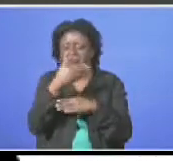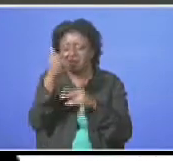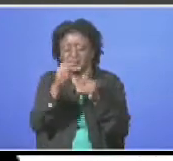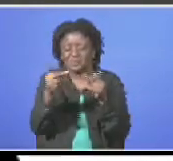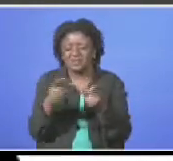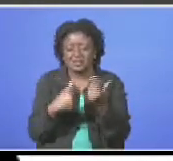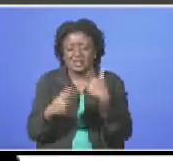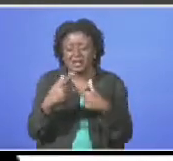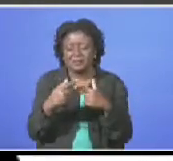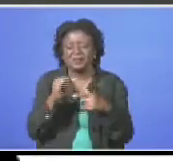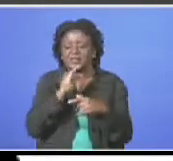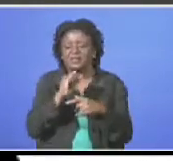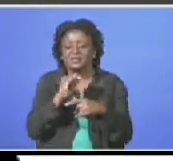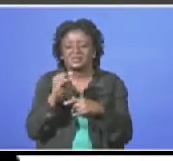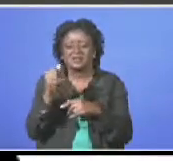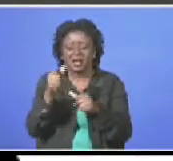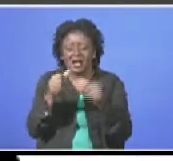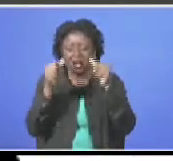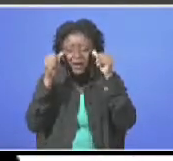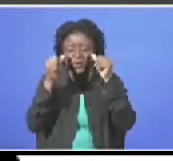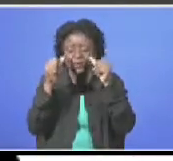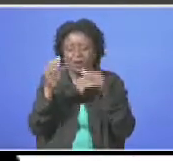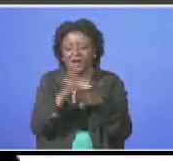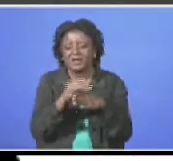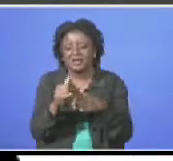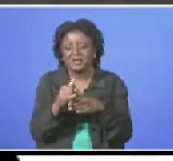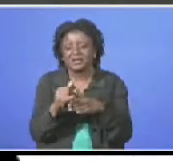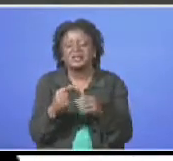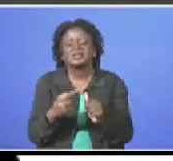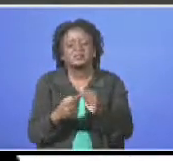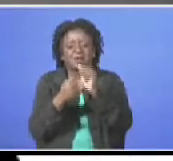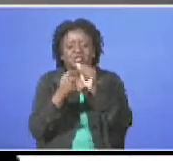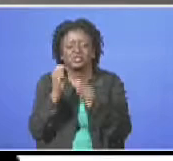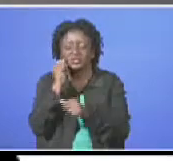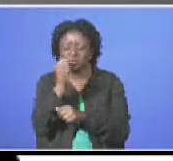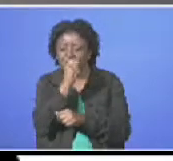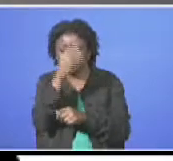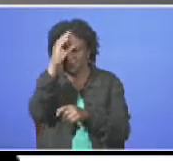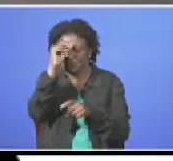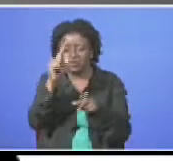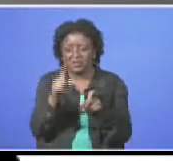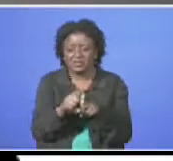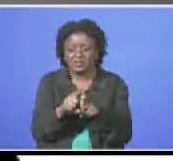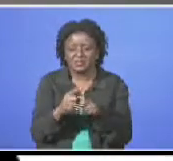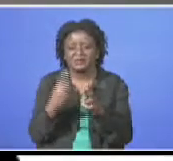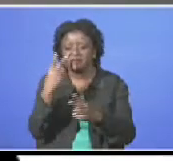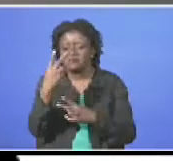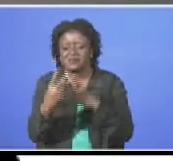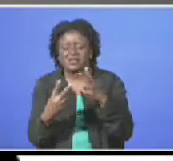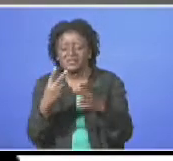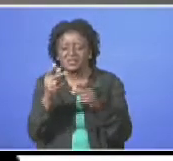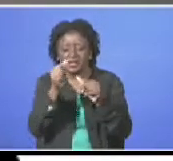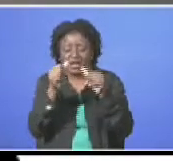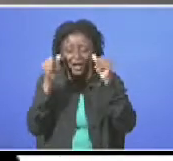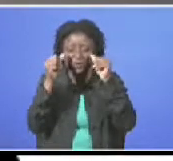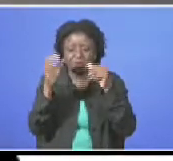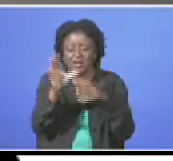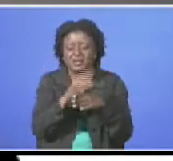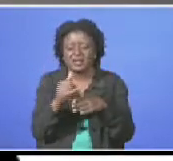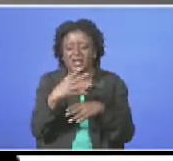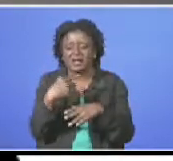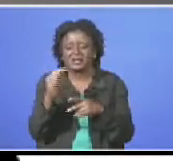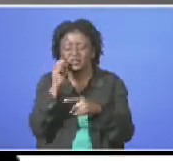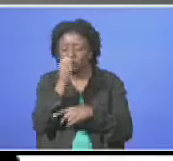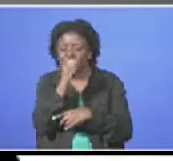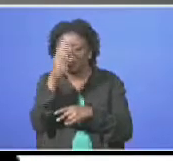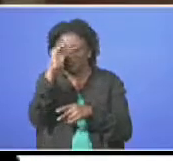Key, especially at Twin Brothers, because we are going to give you exactly what it is that you're looking for. Visiting Arawak Key and Twin Brothers for the first time,